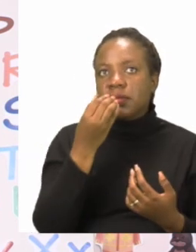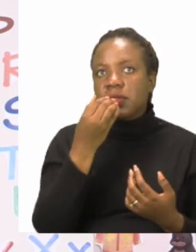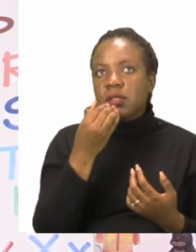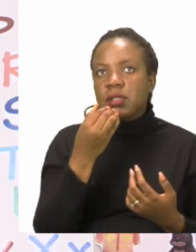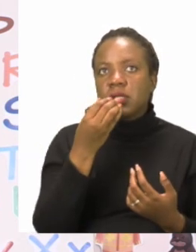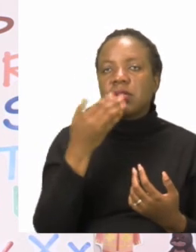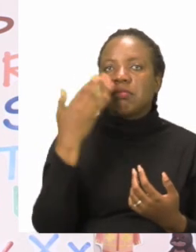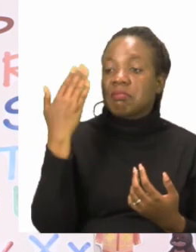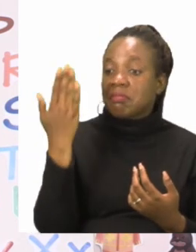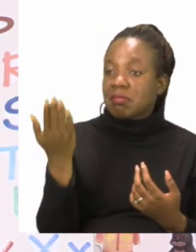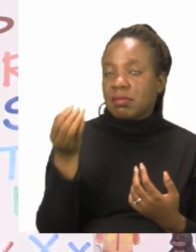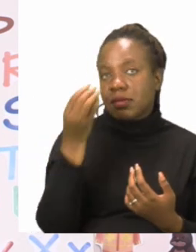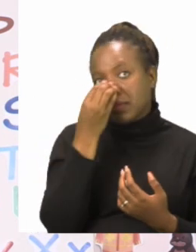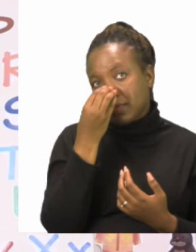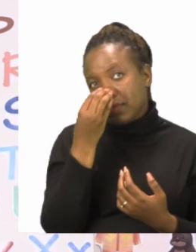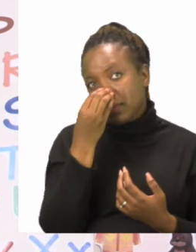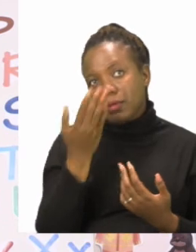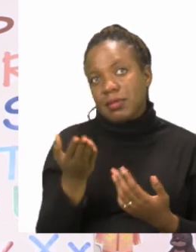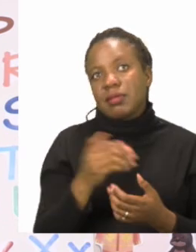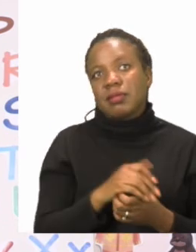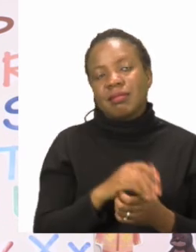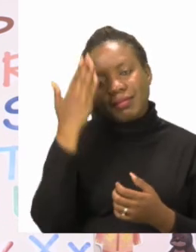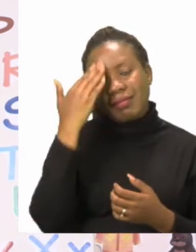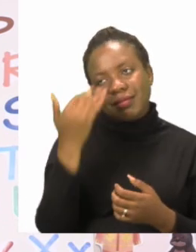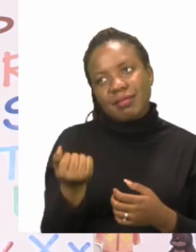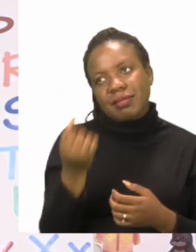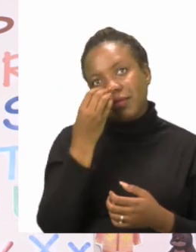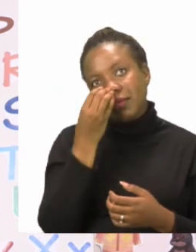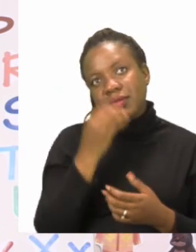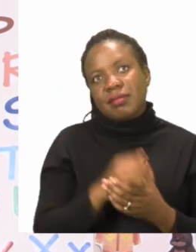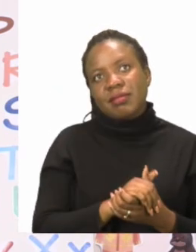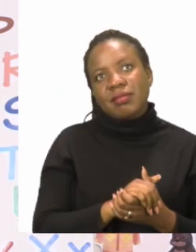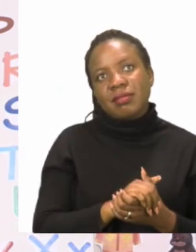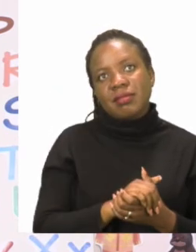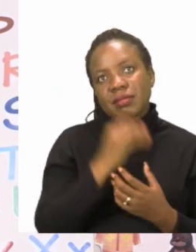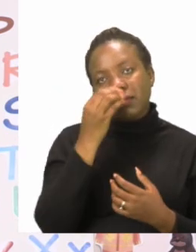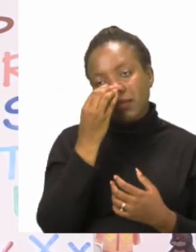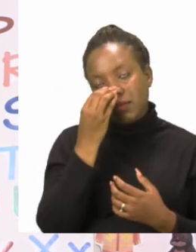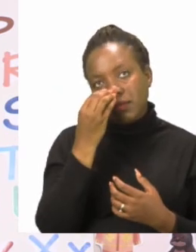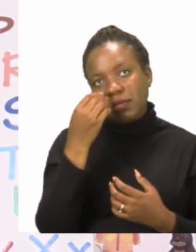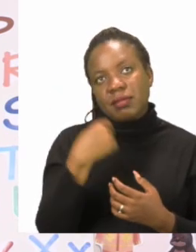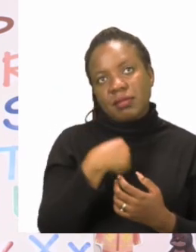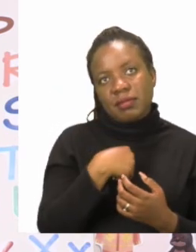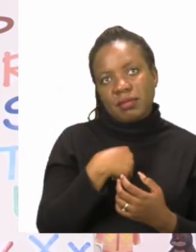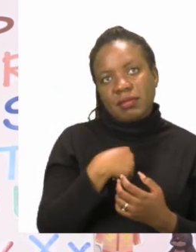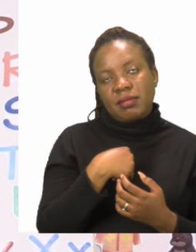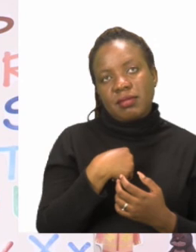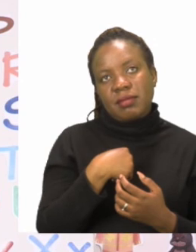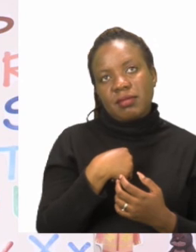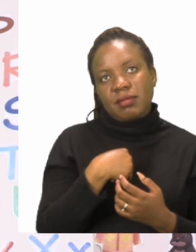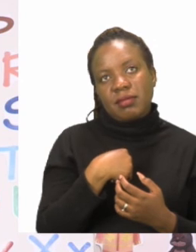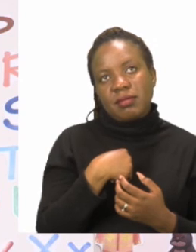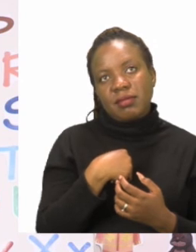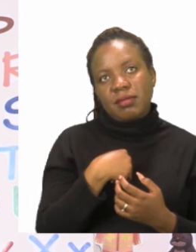Zoshi. Oh, there he is. Hello, Zoshi. So, from Zoshi and I, since